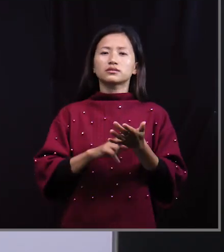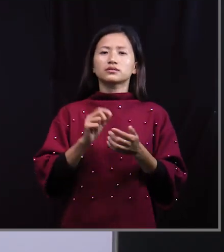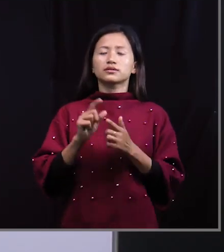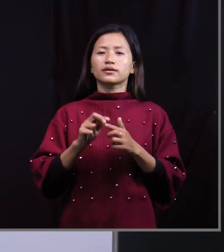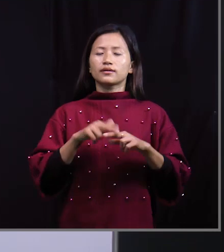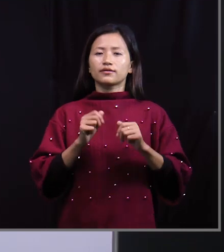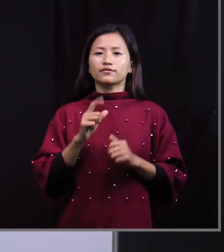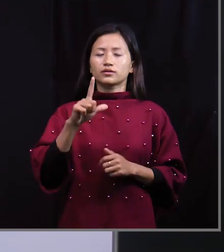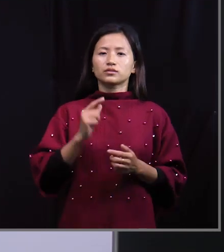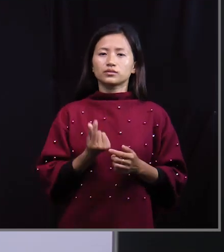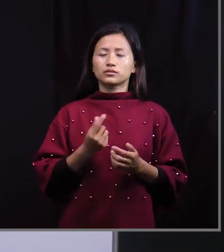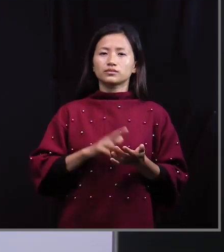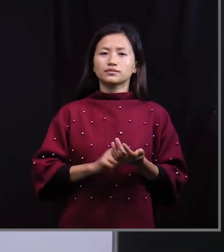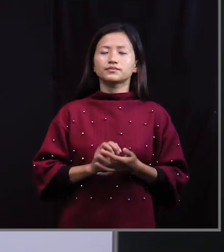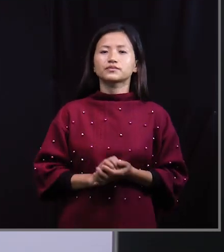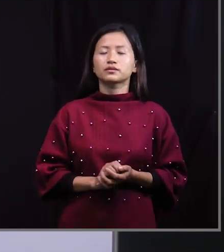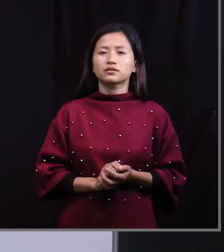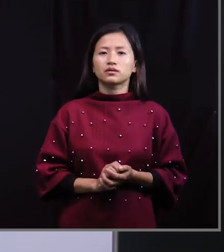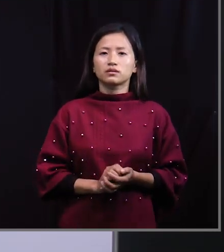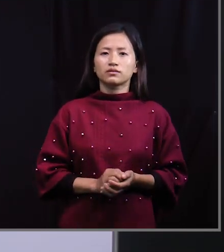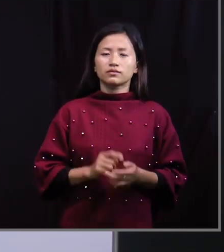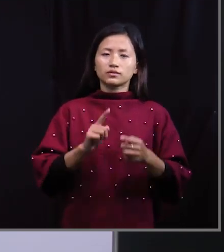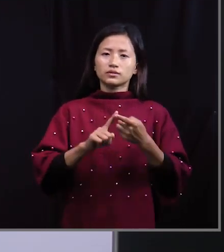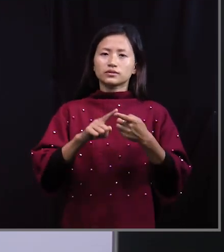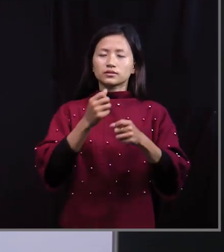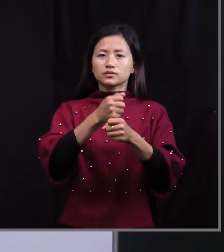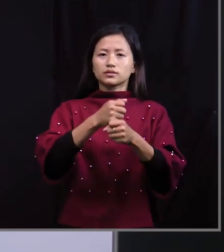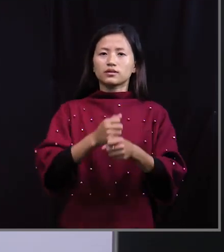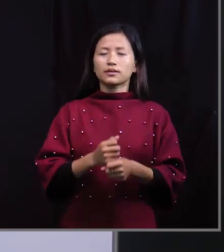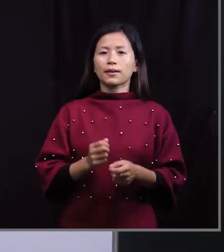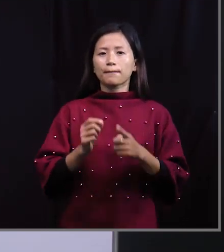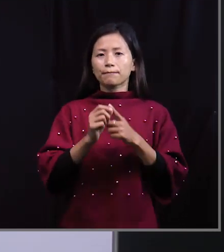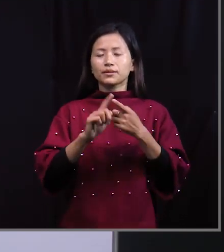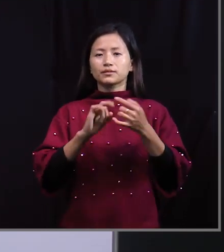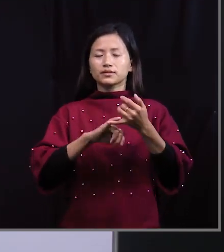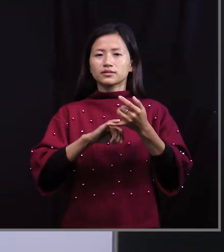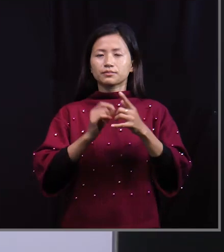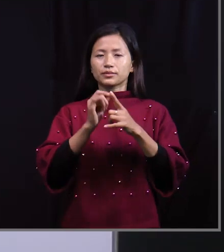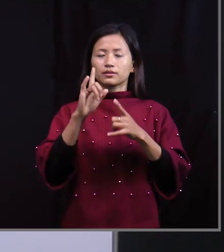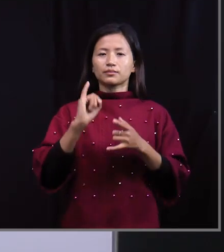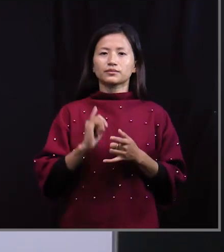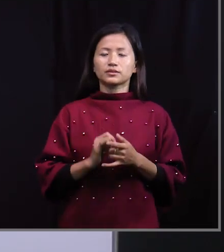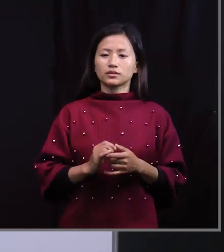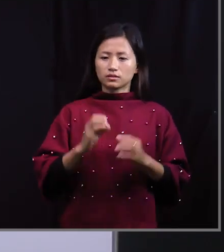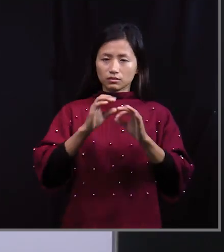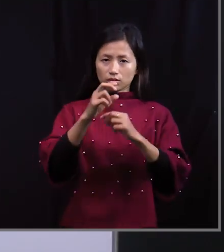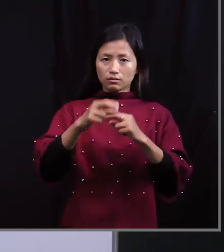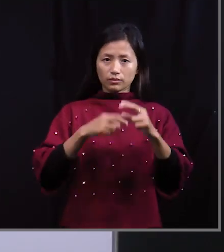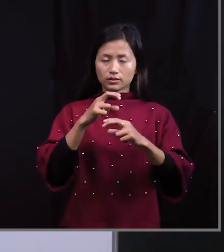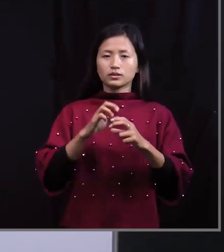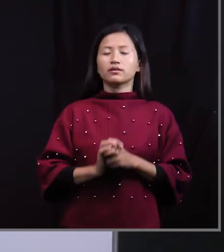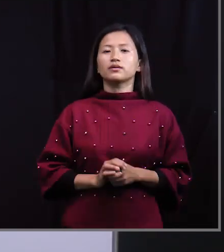business directly. For example, this Pepsi Cola company, when they used the